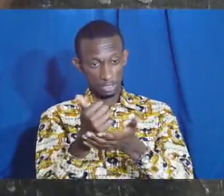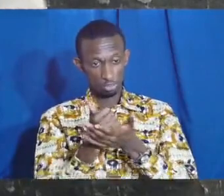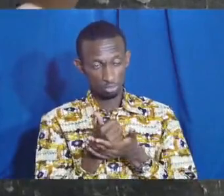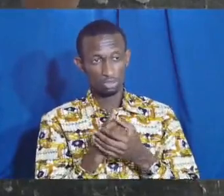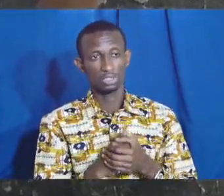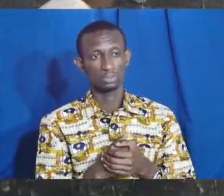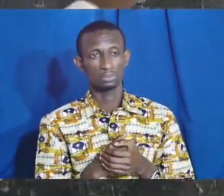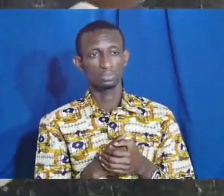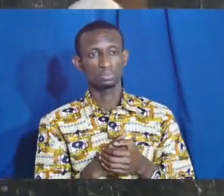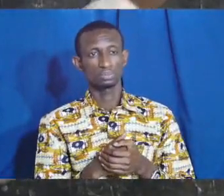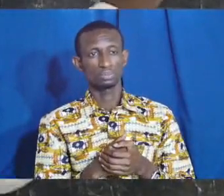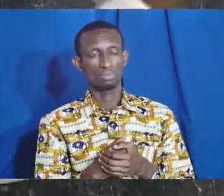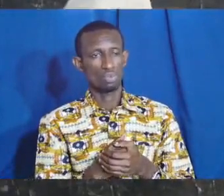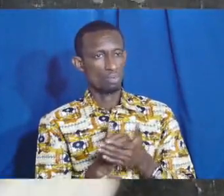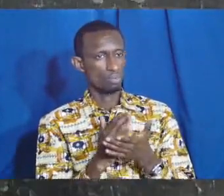in the breakdown